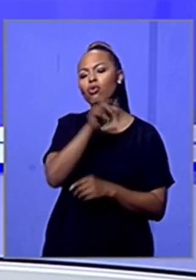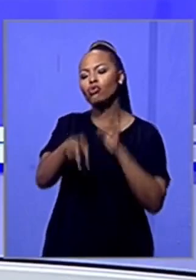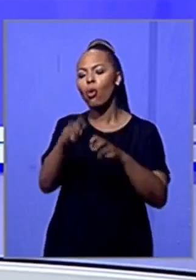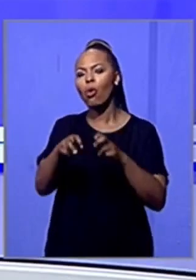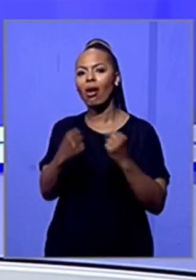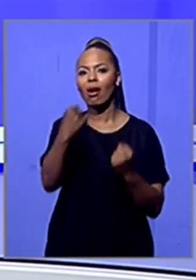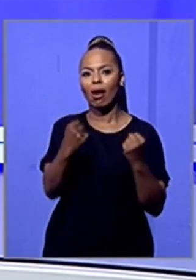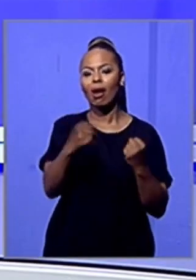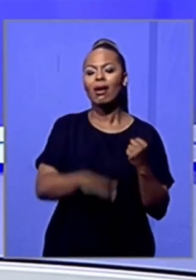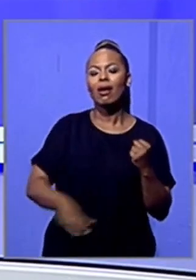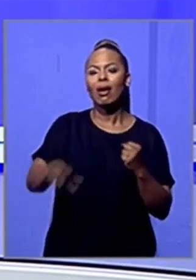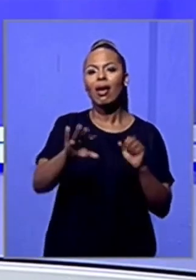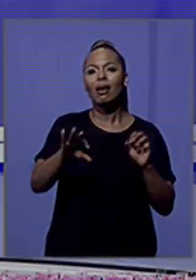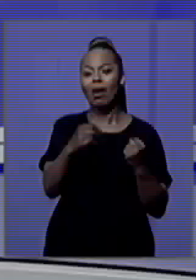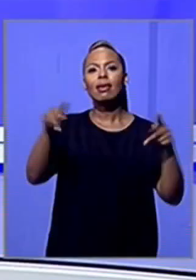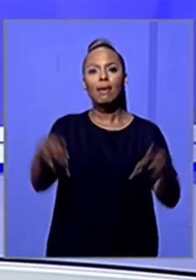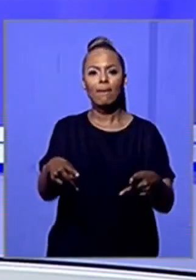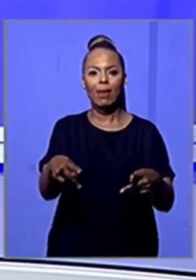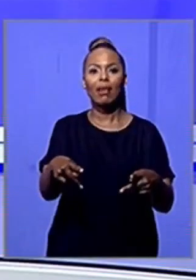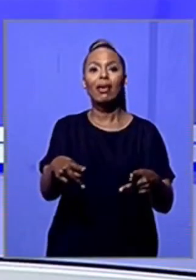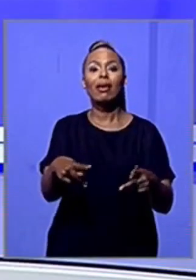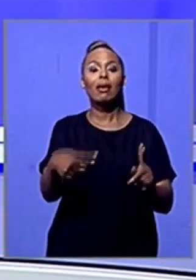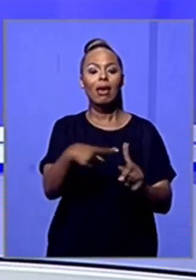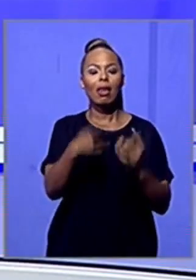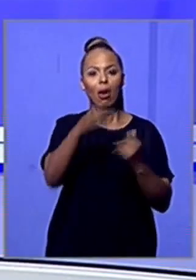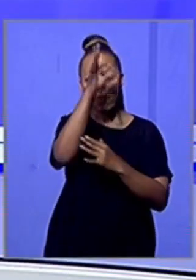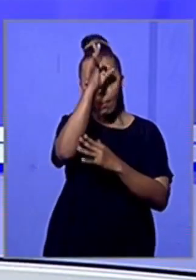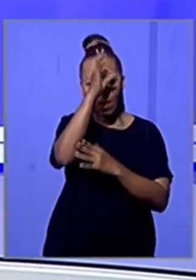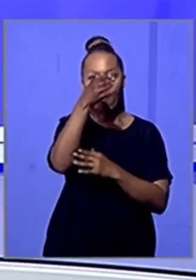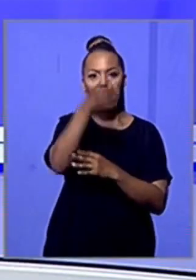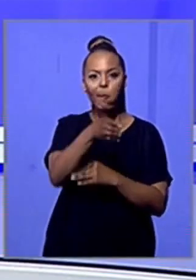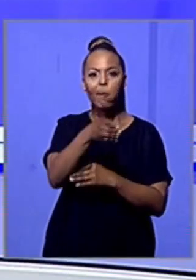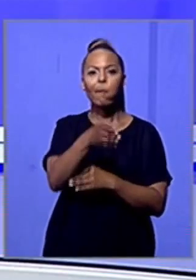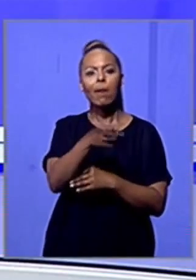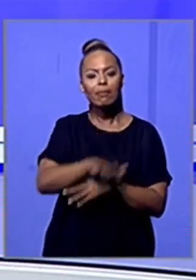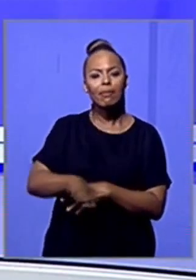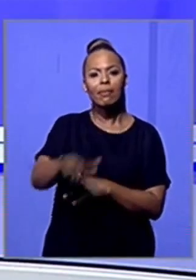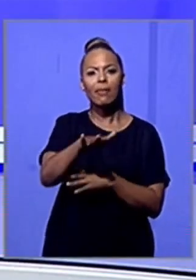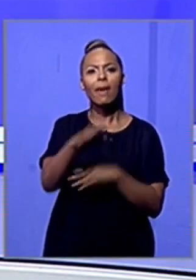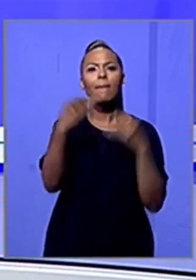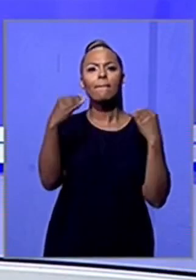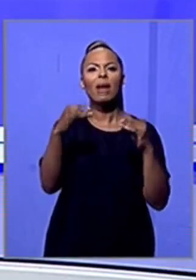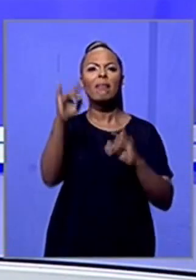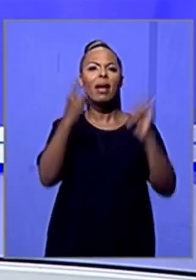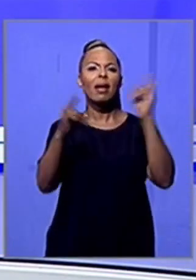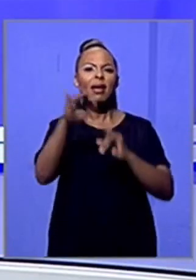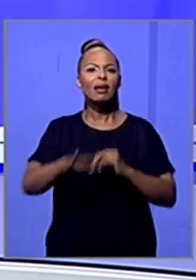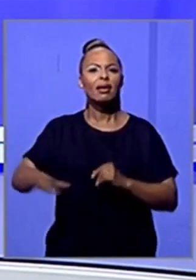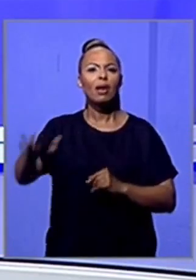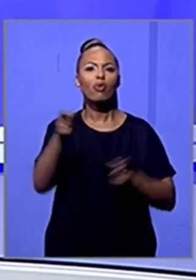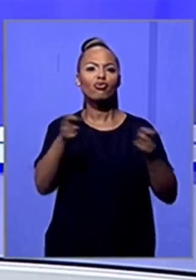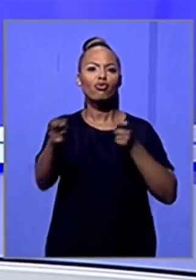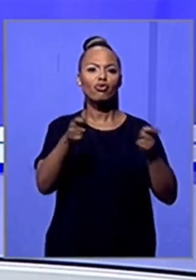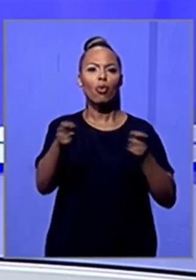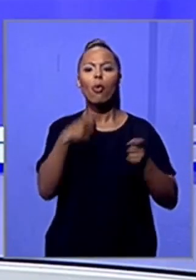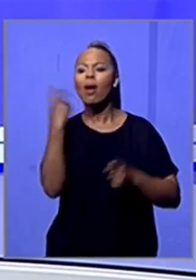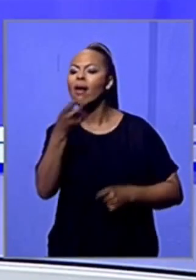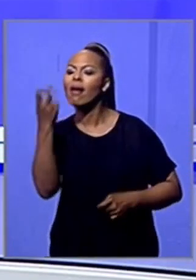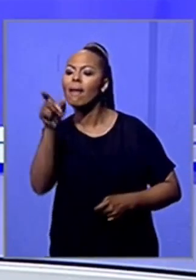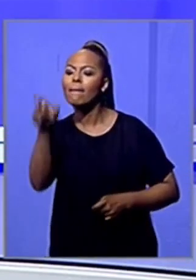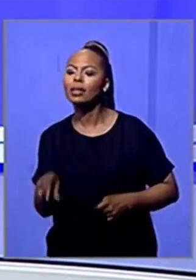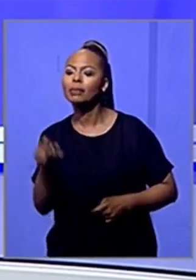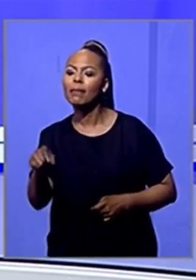gale gompieno. Mapodisi a tswetse tikwatikwe ya mabenkele e kgolo kwa toropong eo mo letsholong la go batla